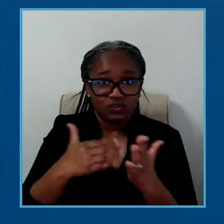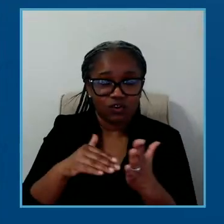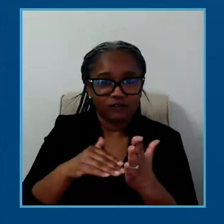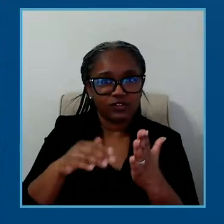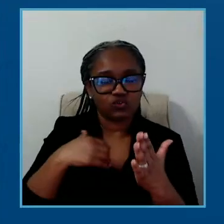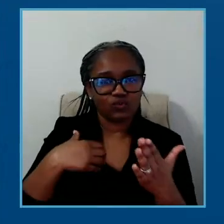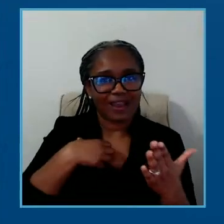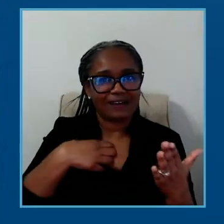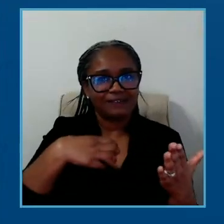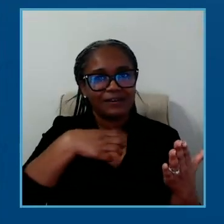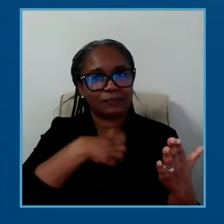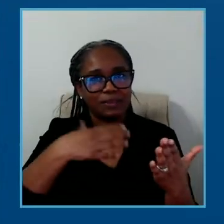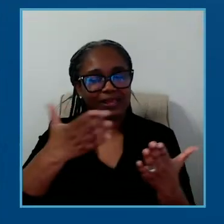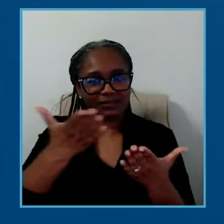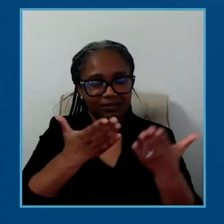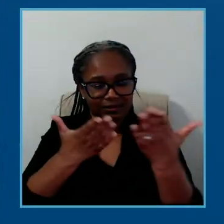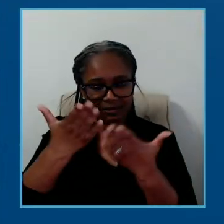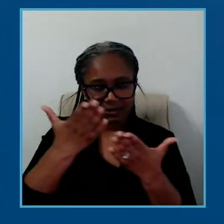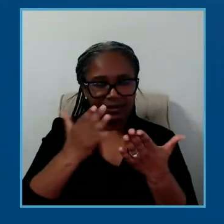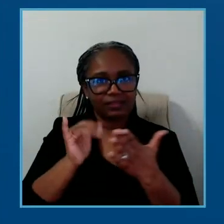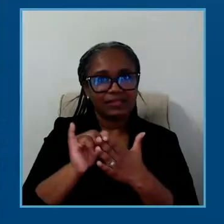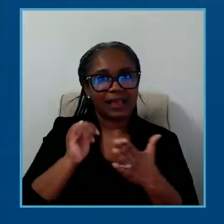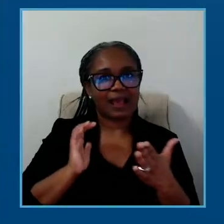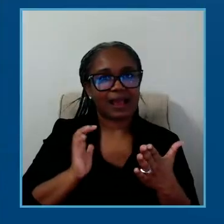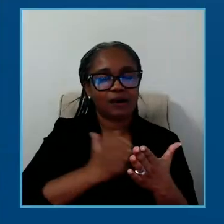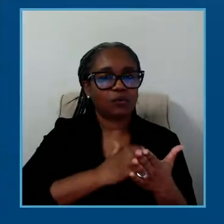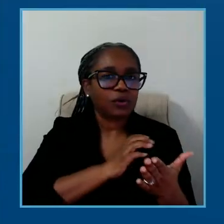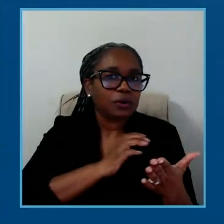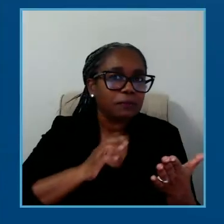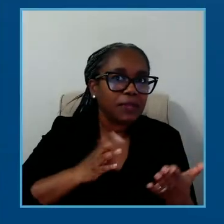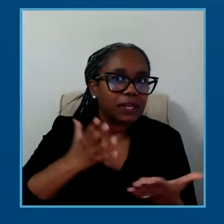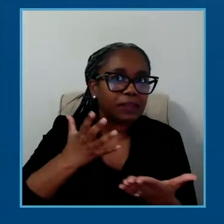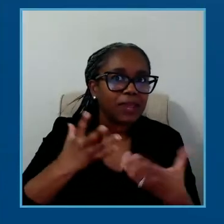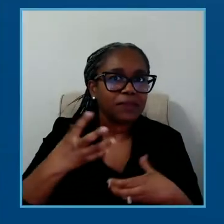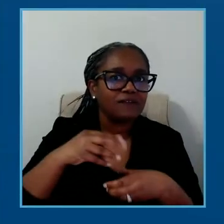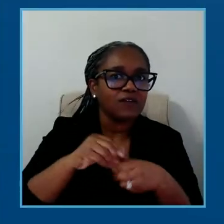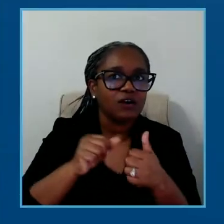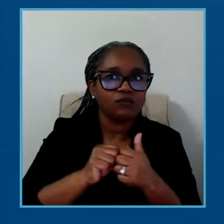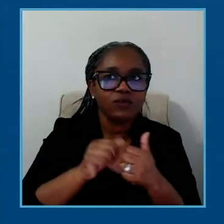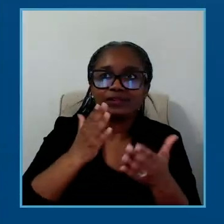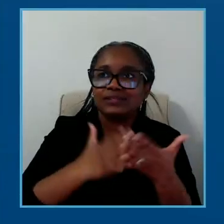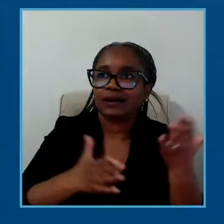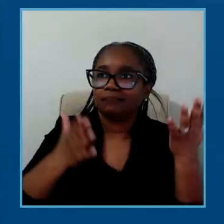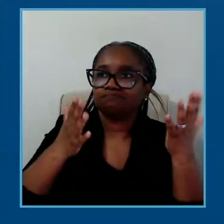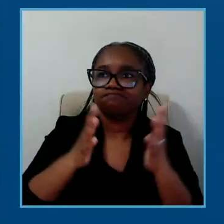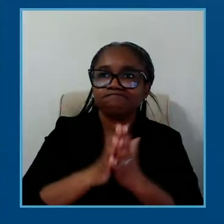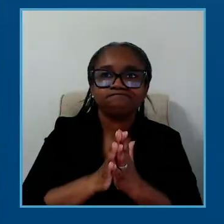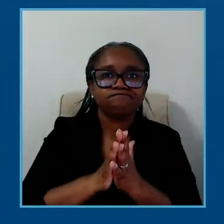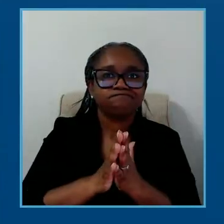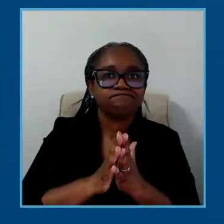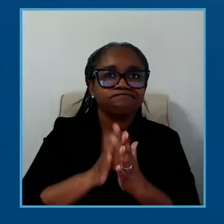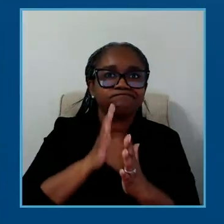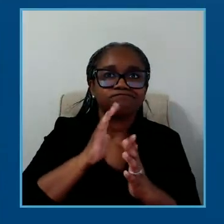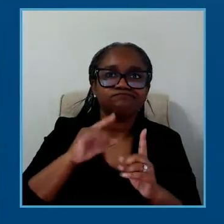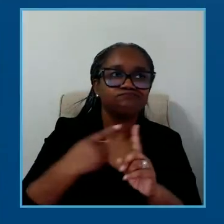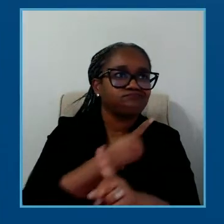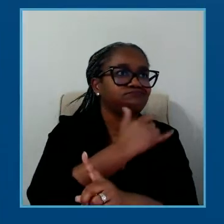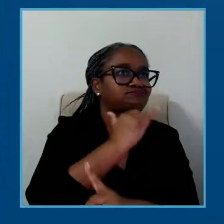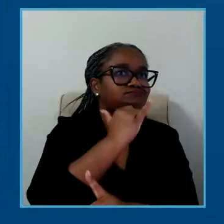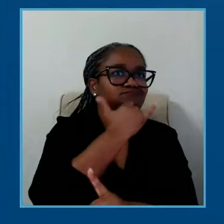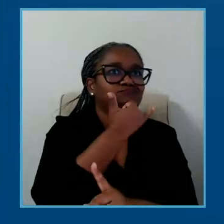was involved in some way, in some nefarious action to try and rig an election or affect things